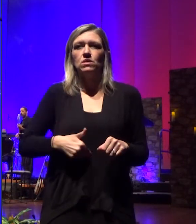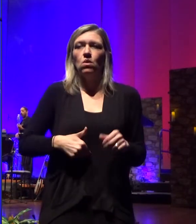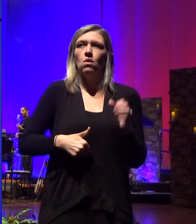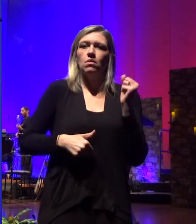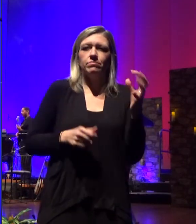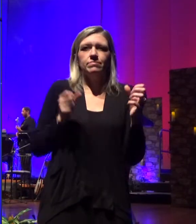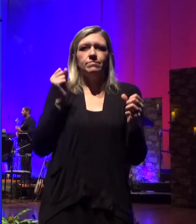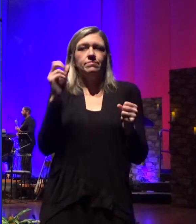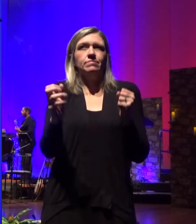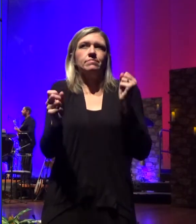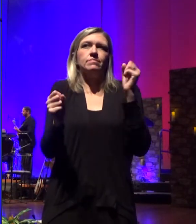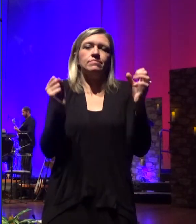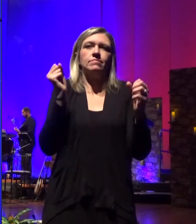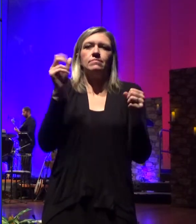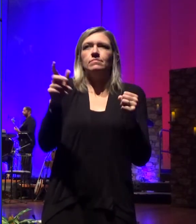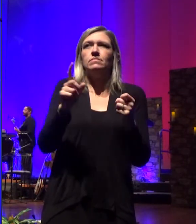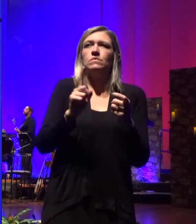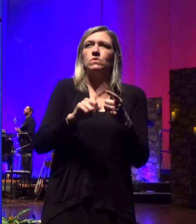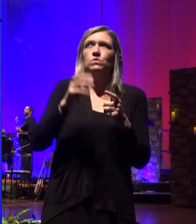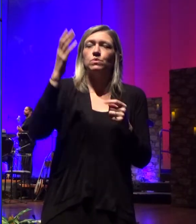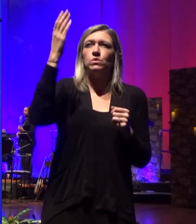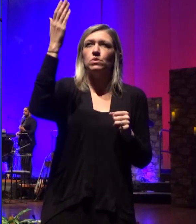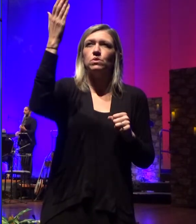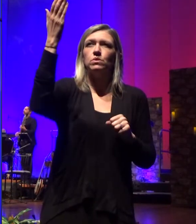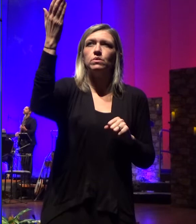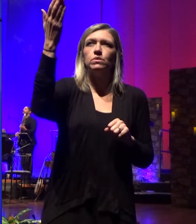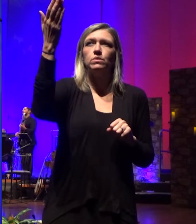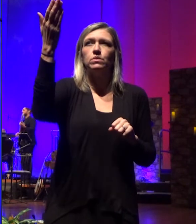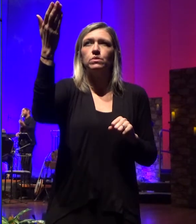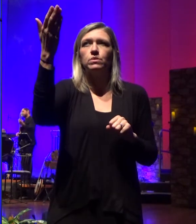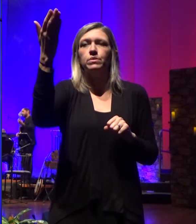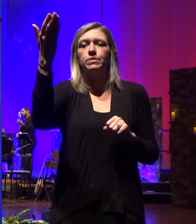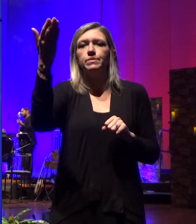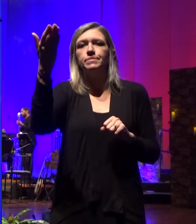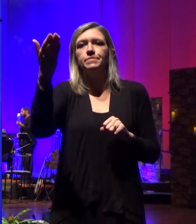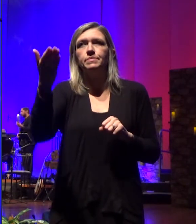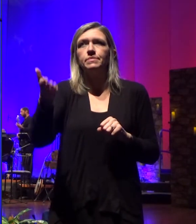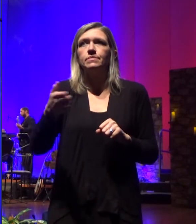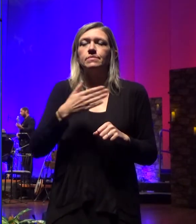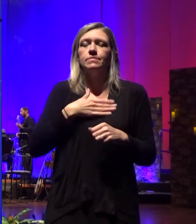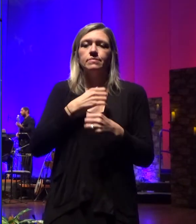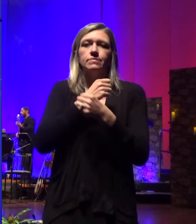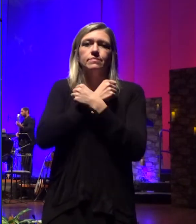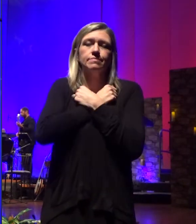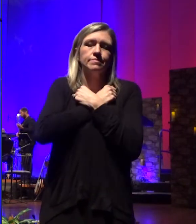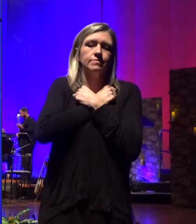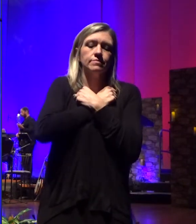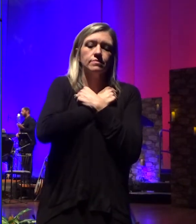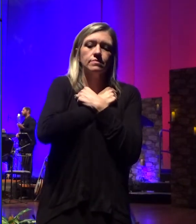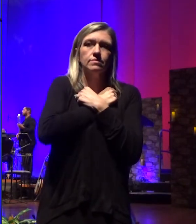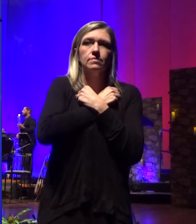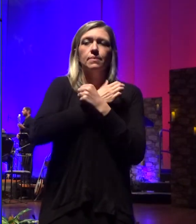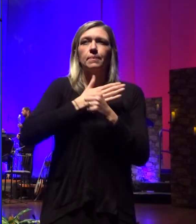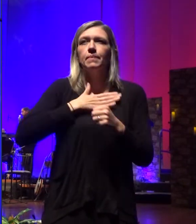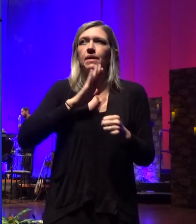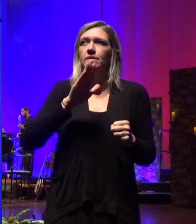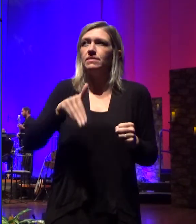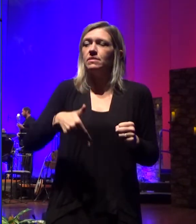sings out to you, my love. My